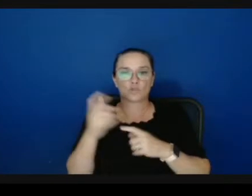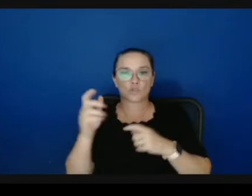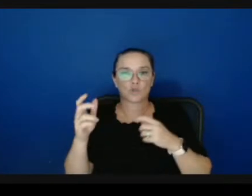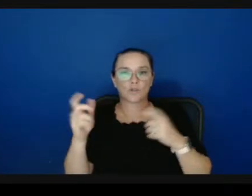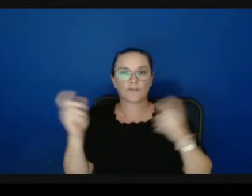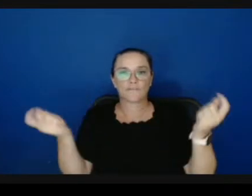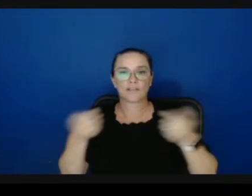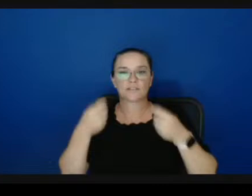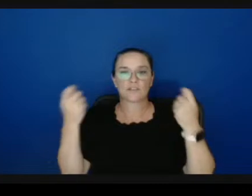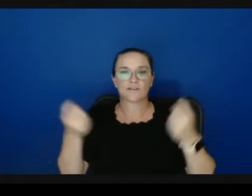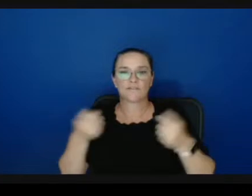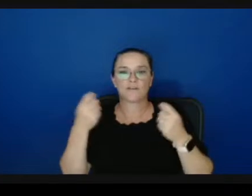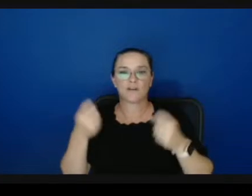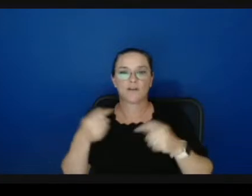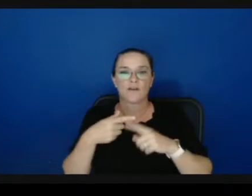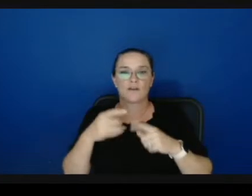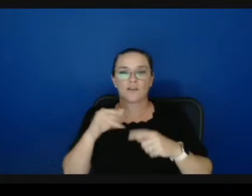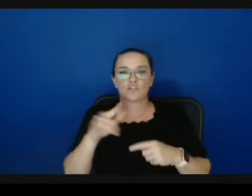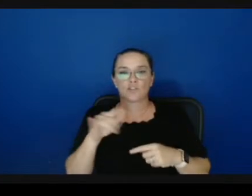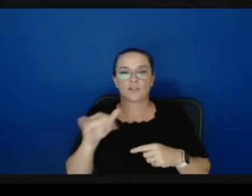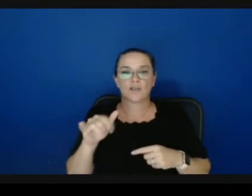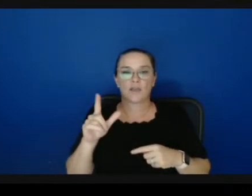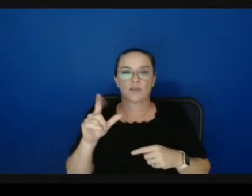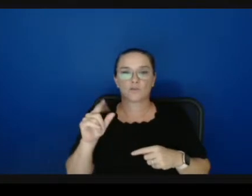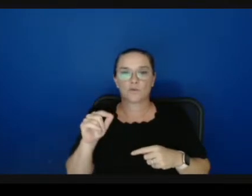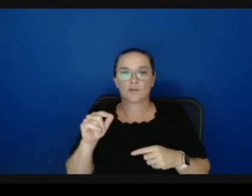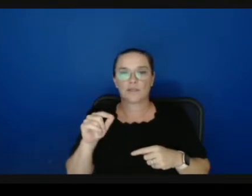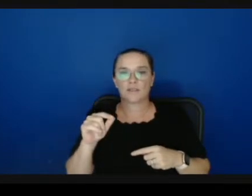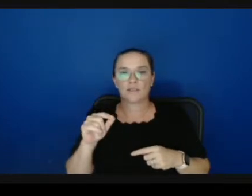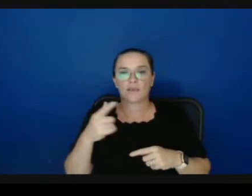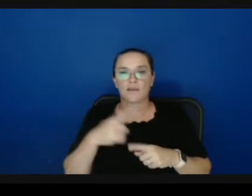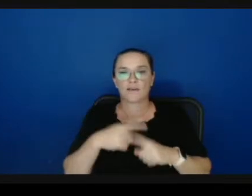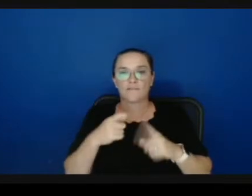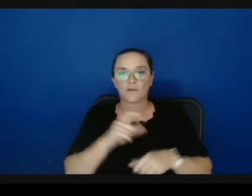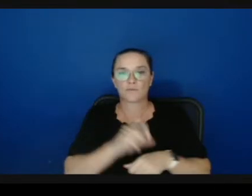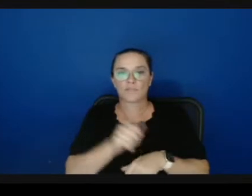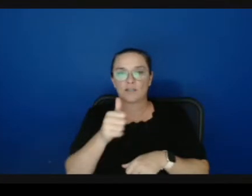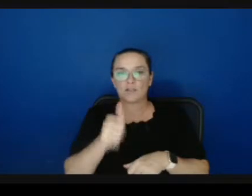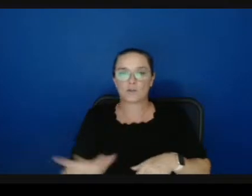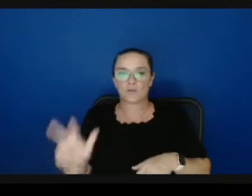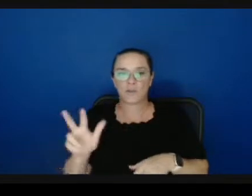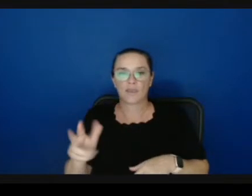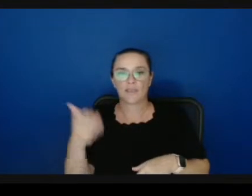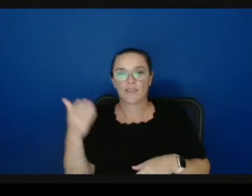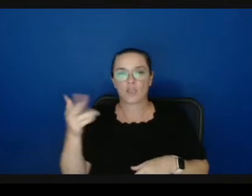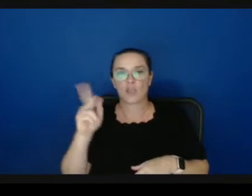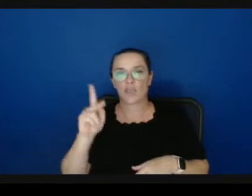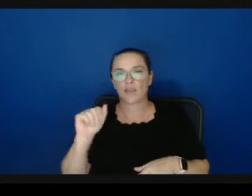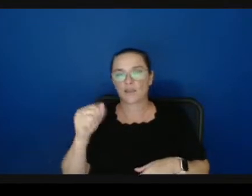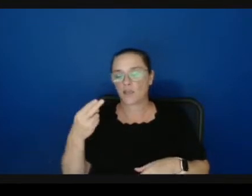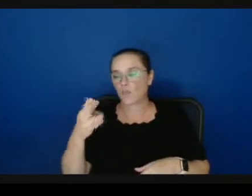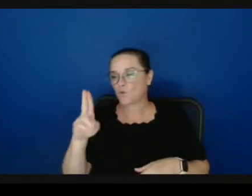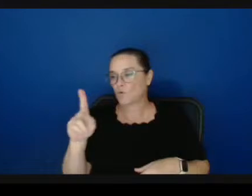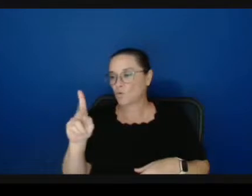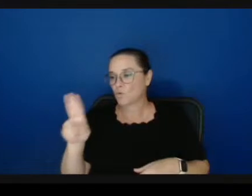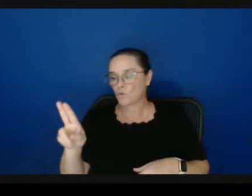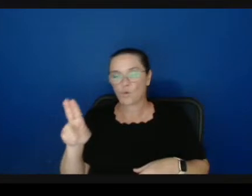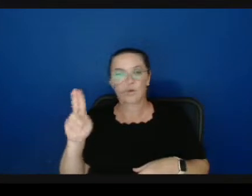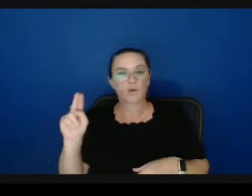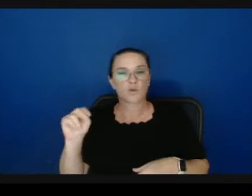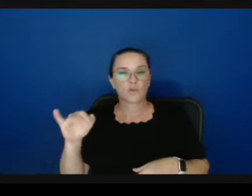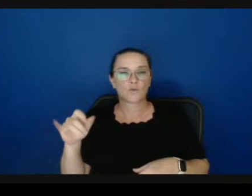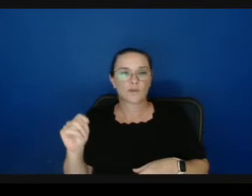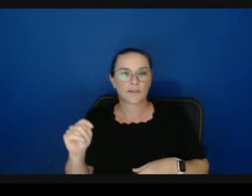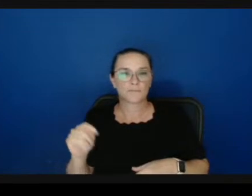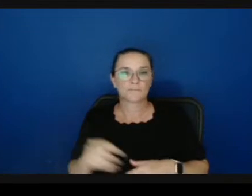20th from 10 a.m. to 3 p.m. at the Kahuku unit as well. That's a big one, more than that. It's the second here,